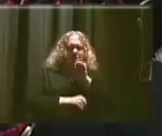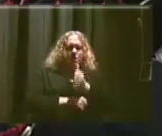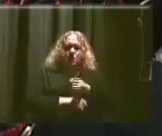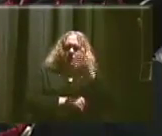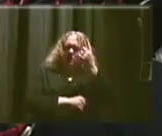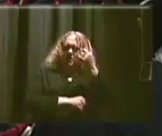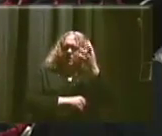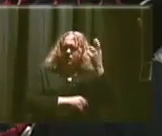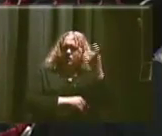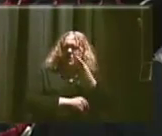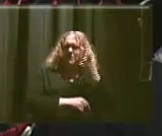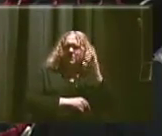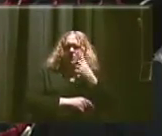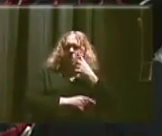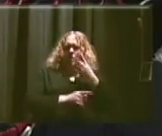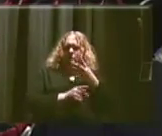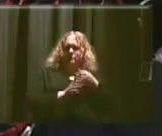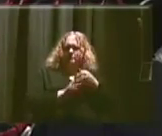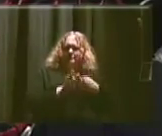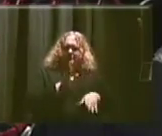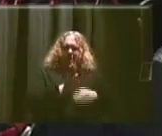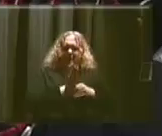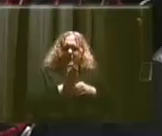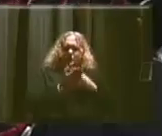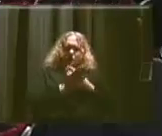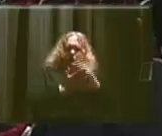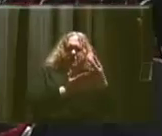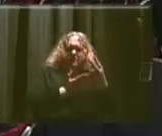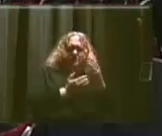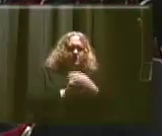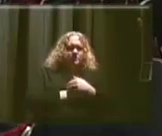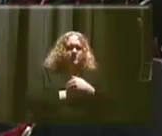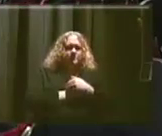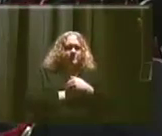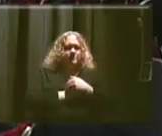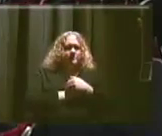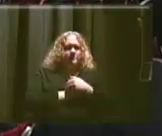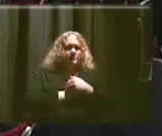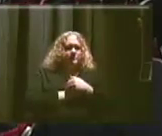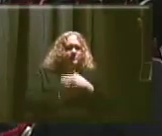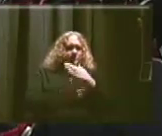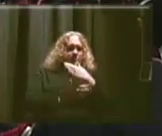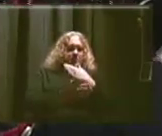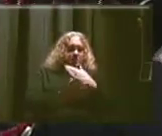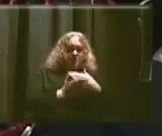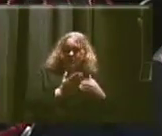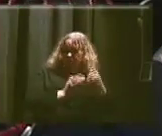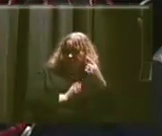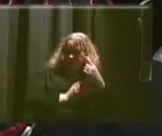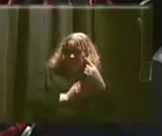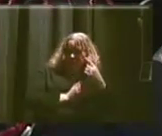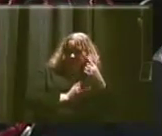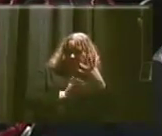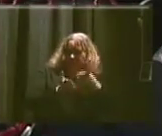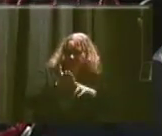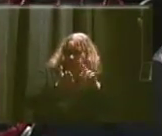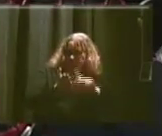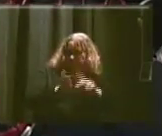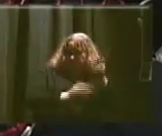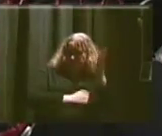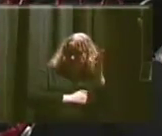the rationale for 2 more weeks. There has no, did someone sign up to speak about this tonight? Or do we have any speakers on this